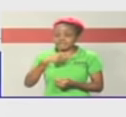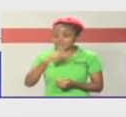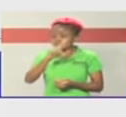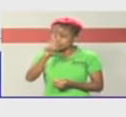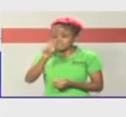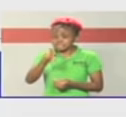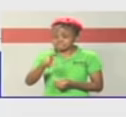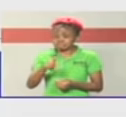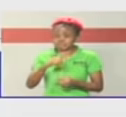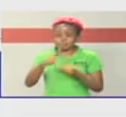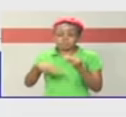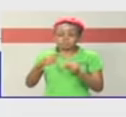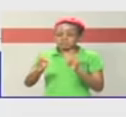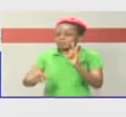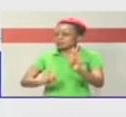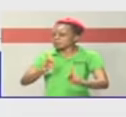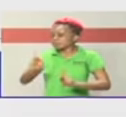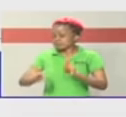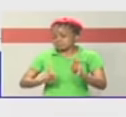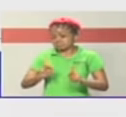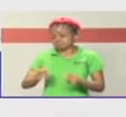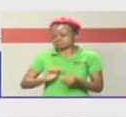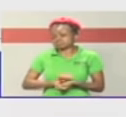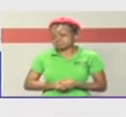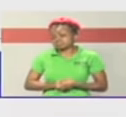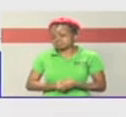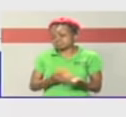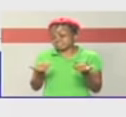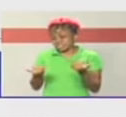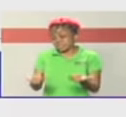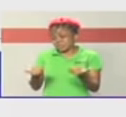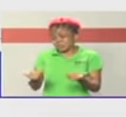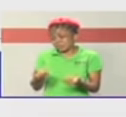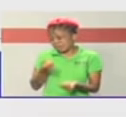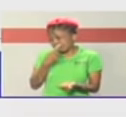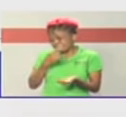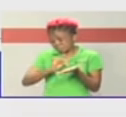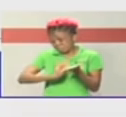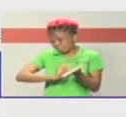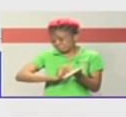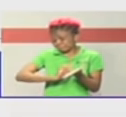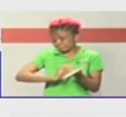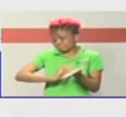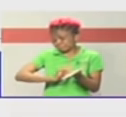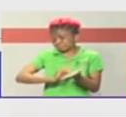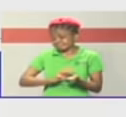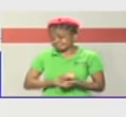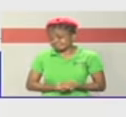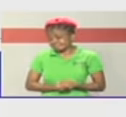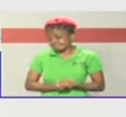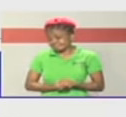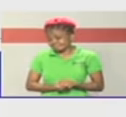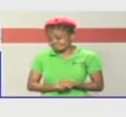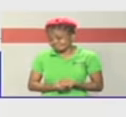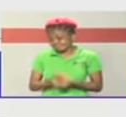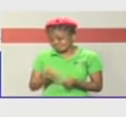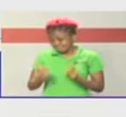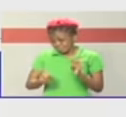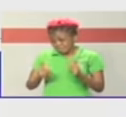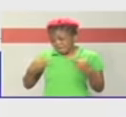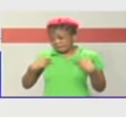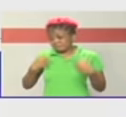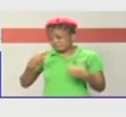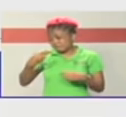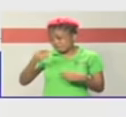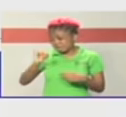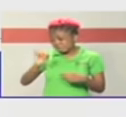who are on either immunosuppressant drugs or immune boosting drugs. Persons with HIV/AIDS, for example. Is